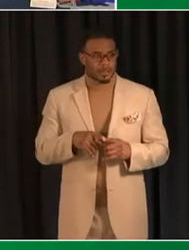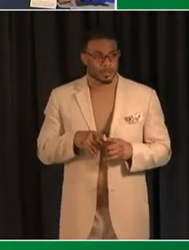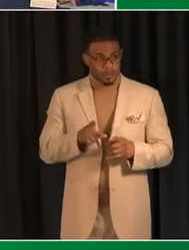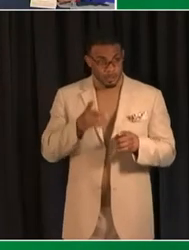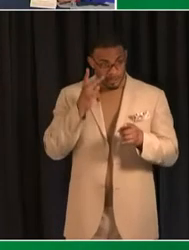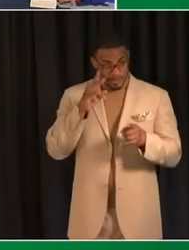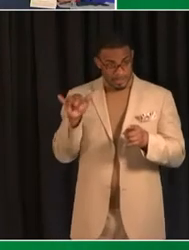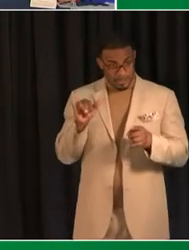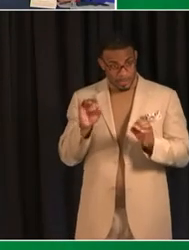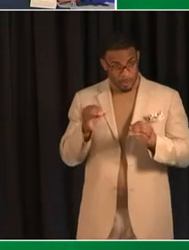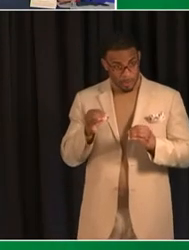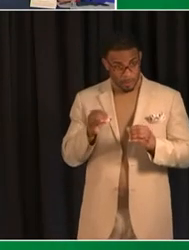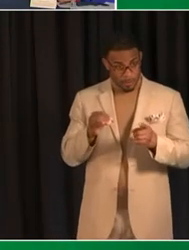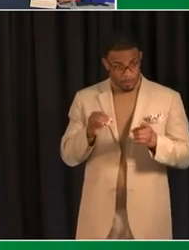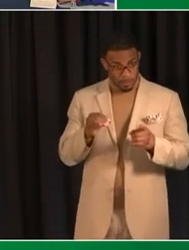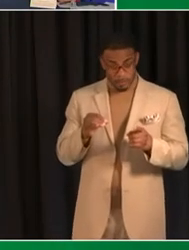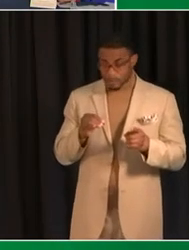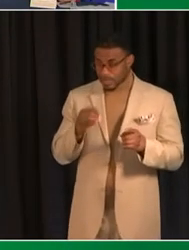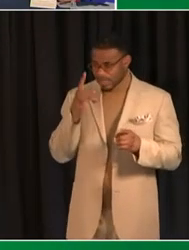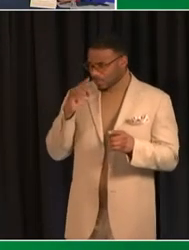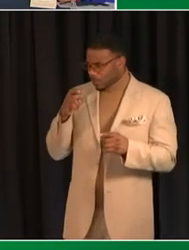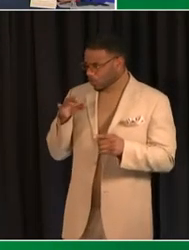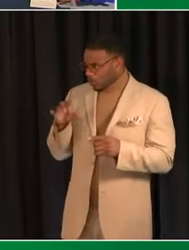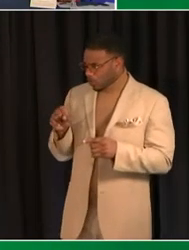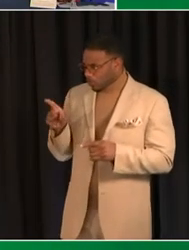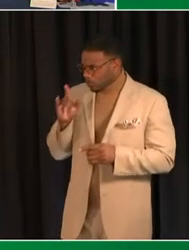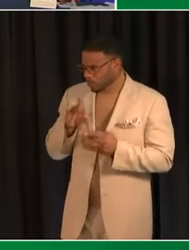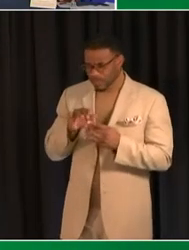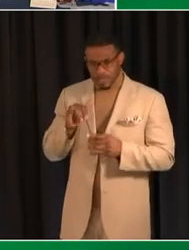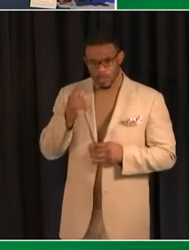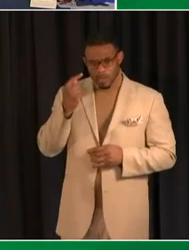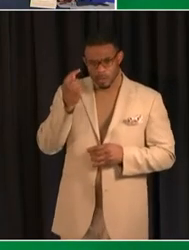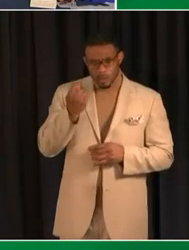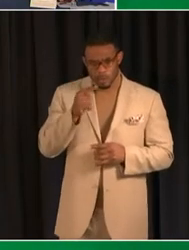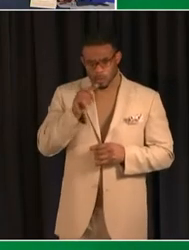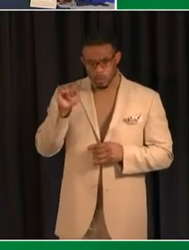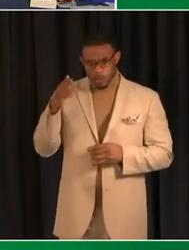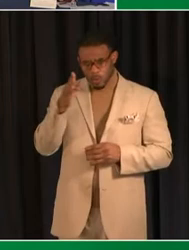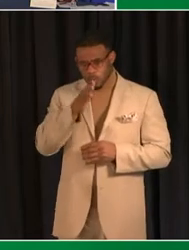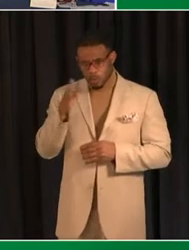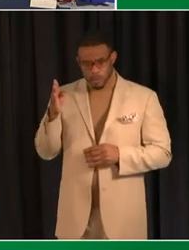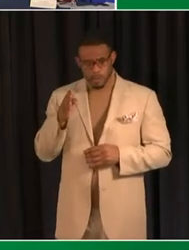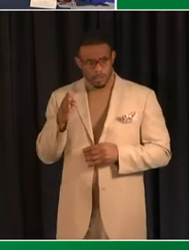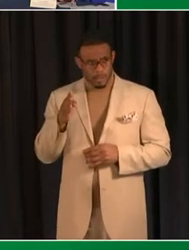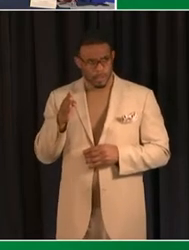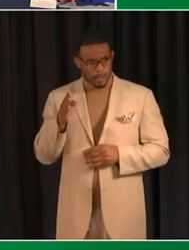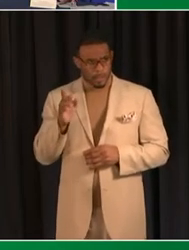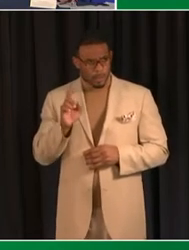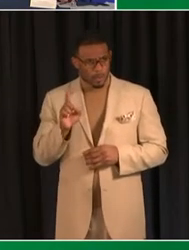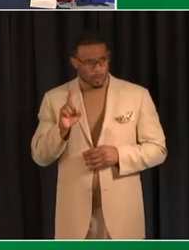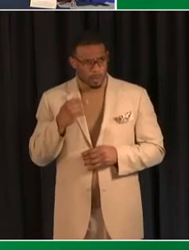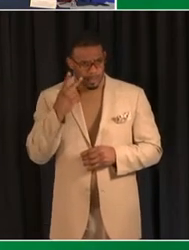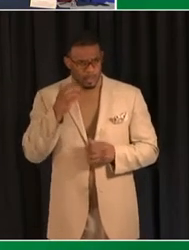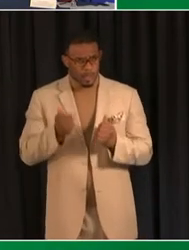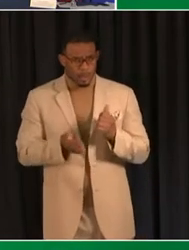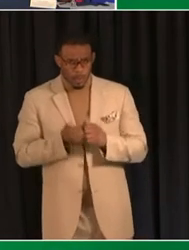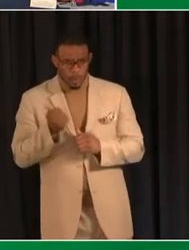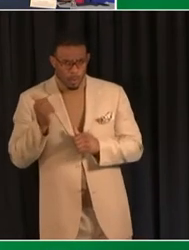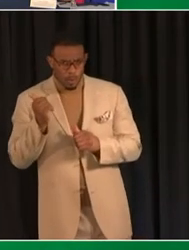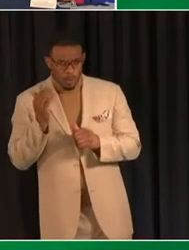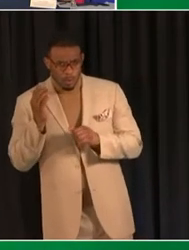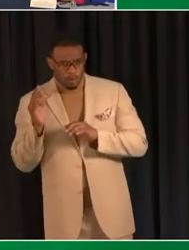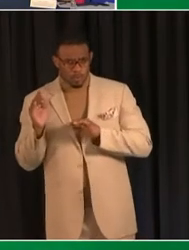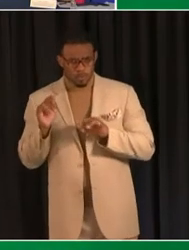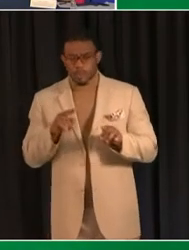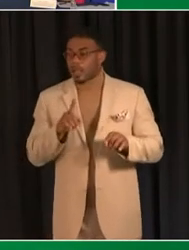Leona, do you see that same office utilization rate? And I think it was Chris who said that Tuesday through Thursday is kind of where we see the